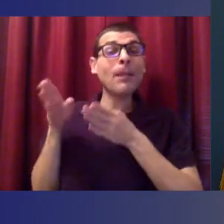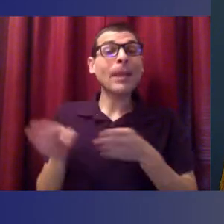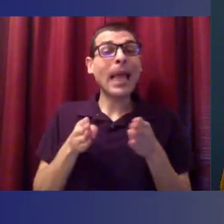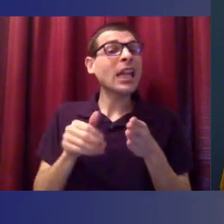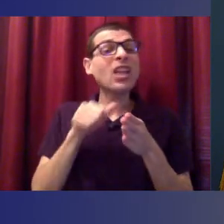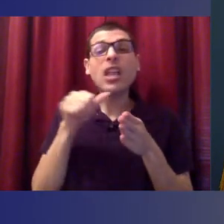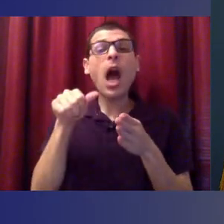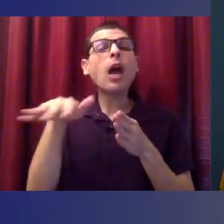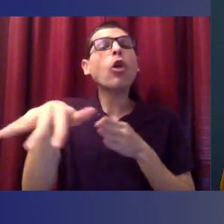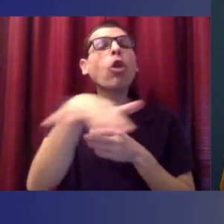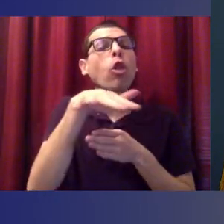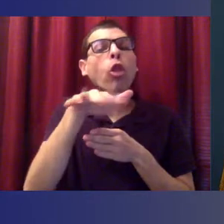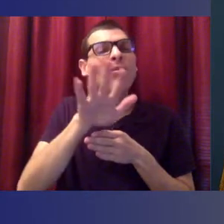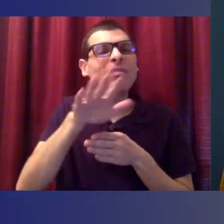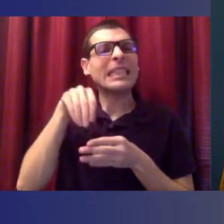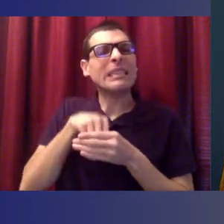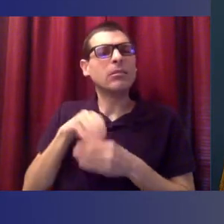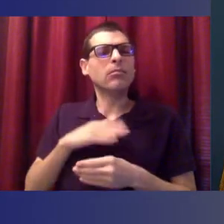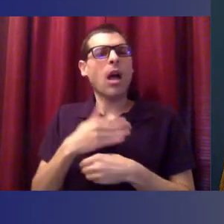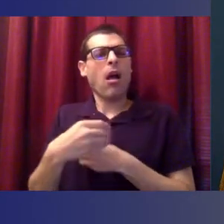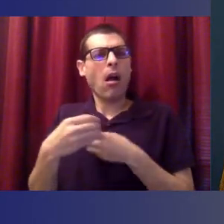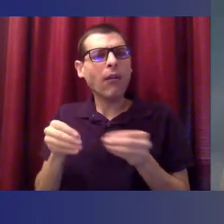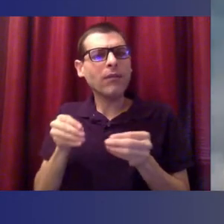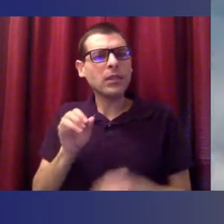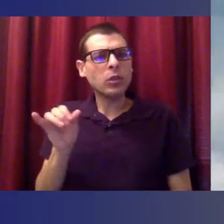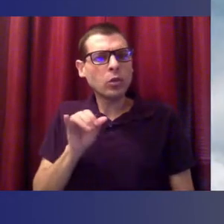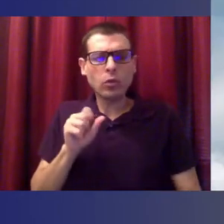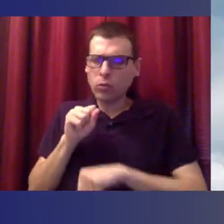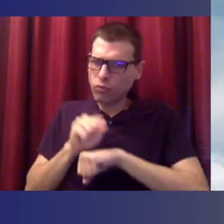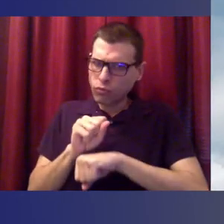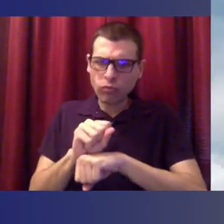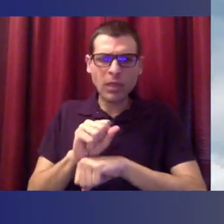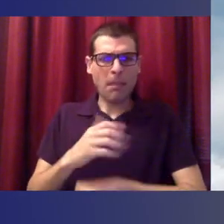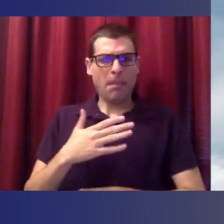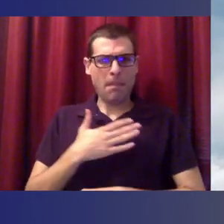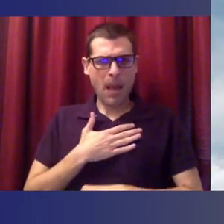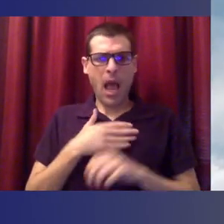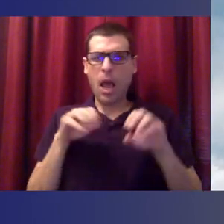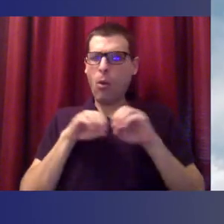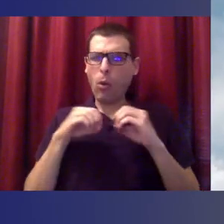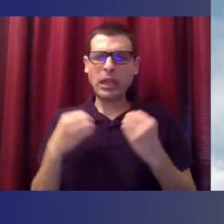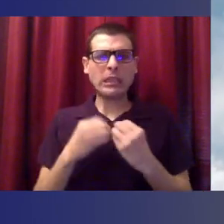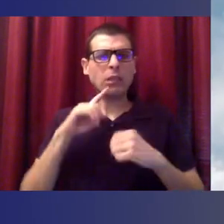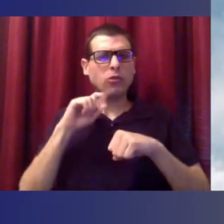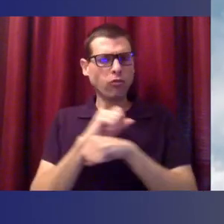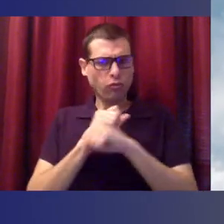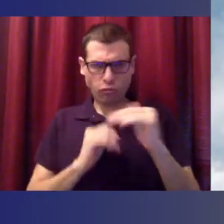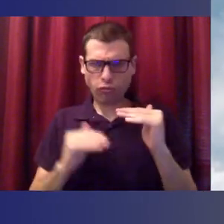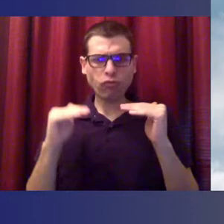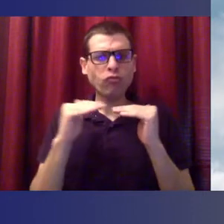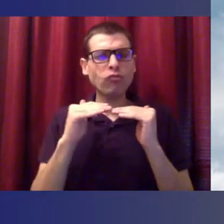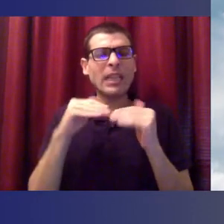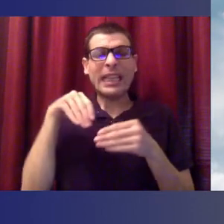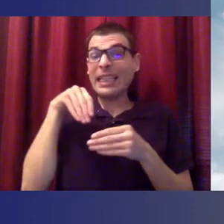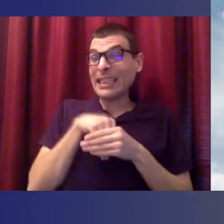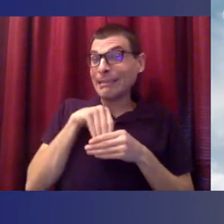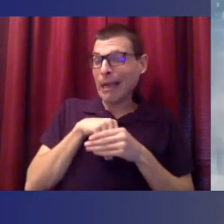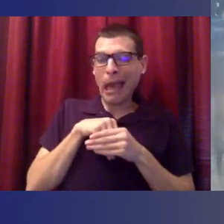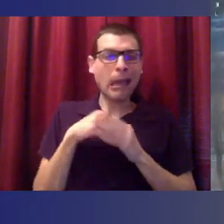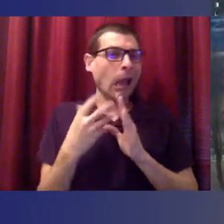we take steady steps towards becoming an organization that practices our values inside and